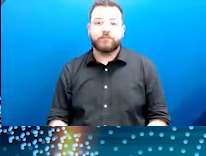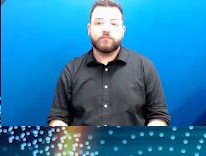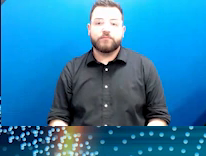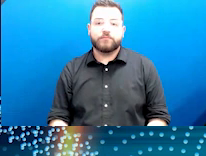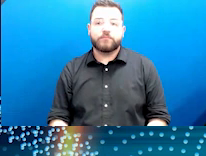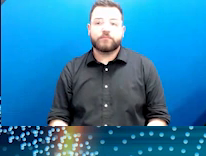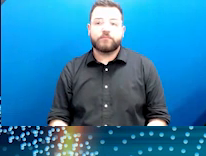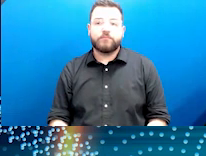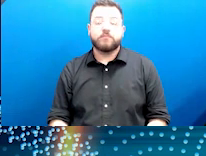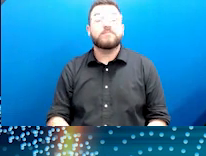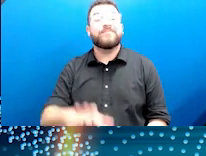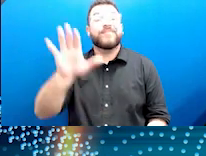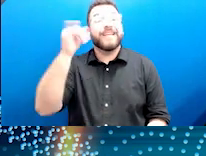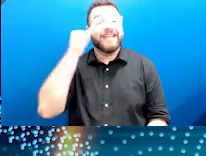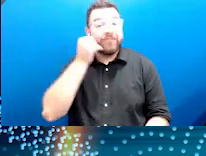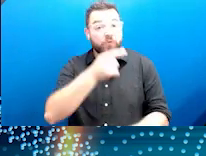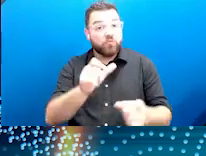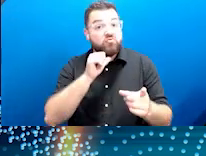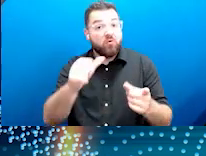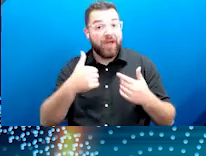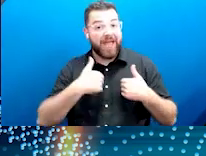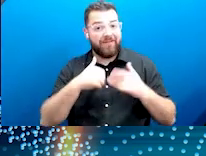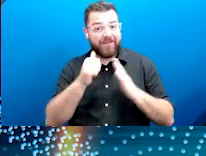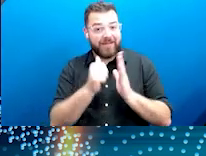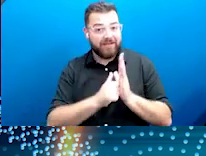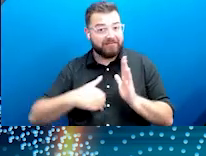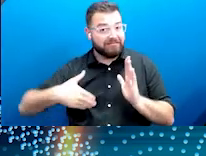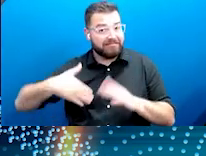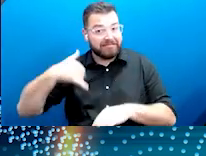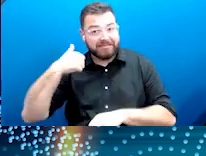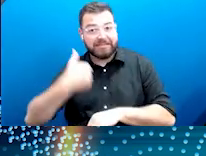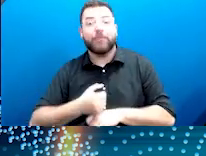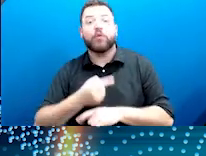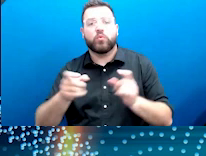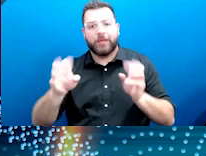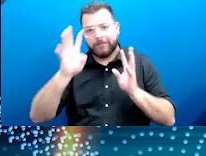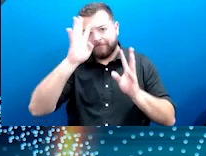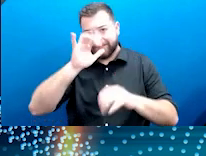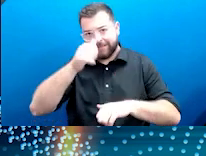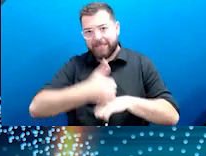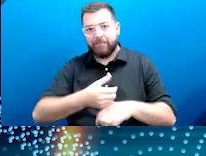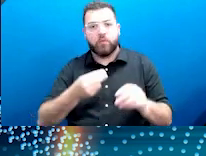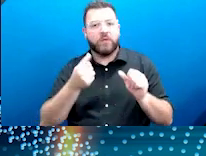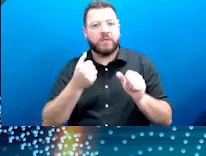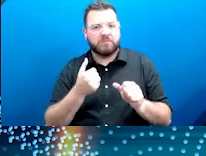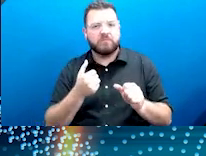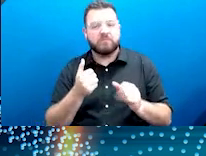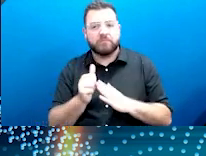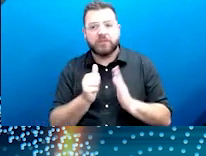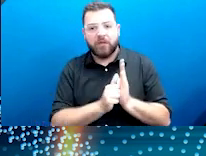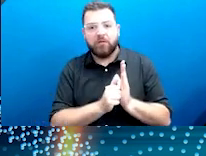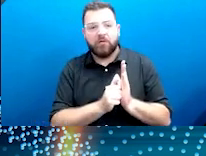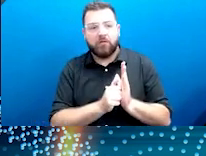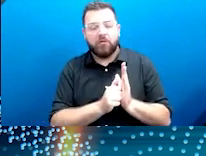So if you don't have an account already, you can create a quick one. Great one.